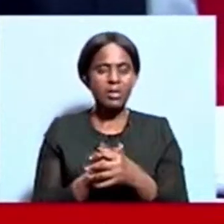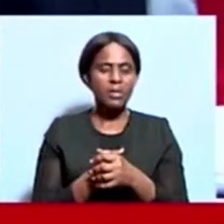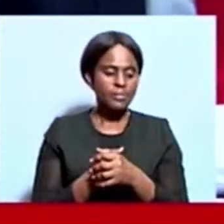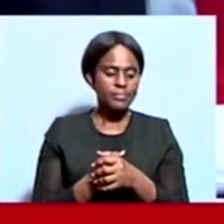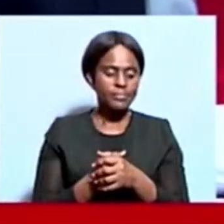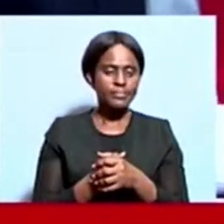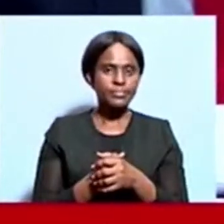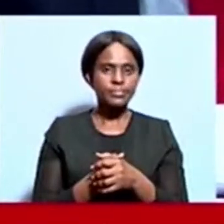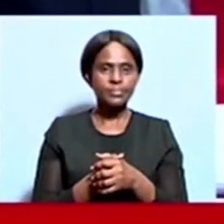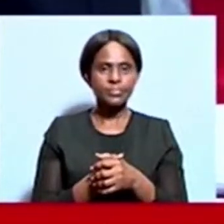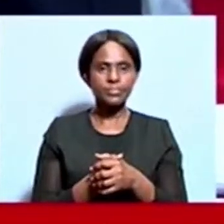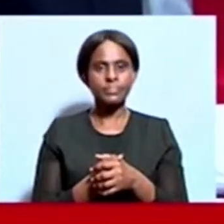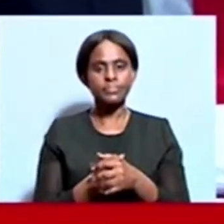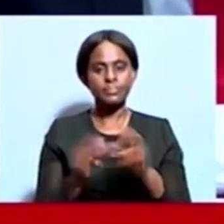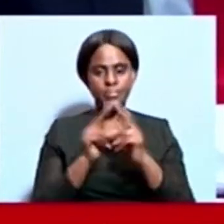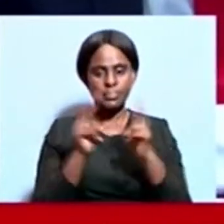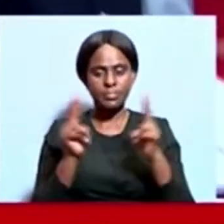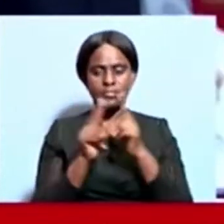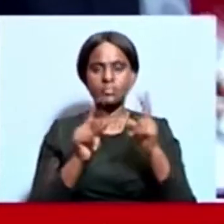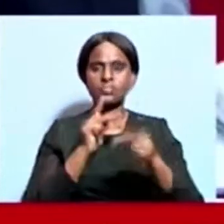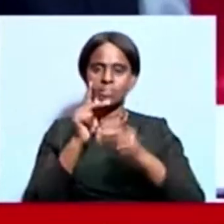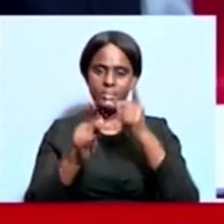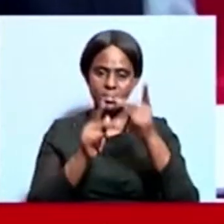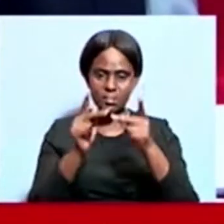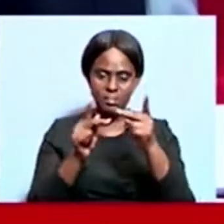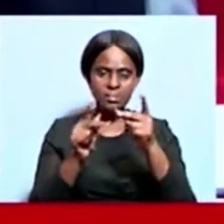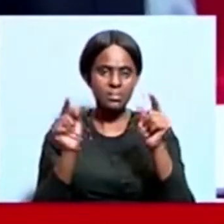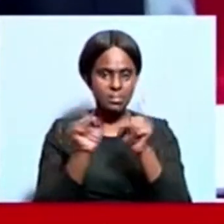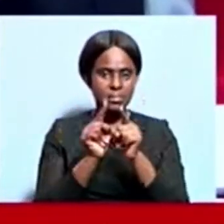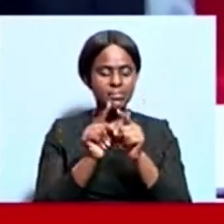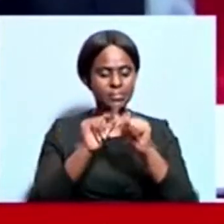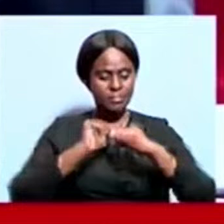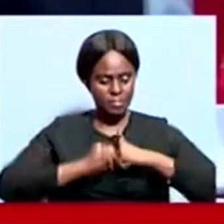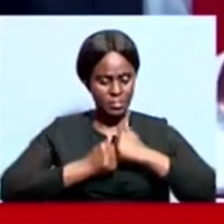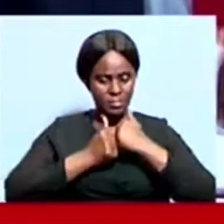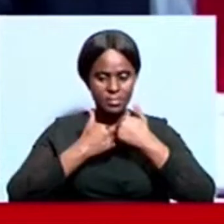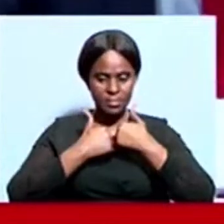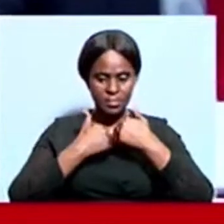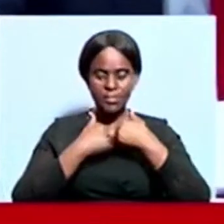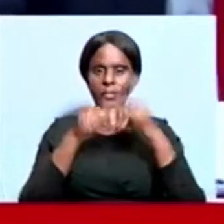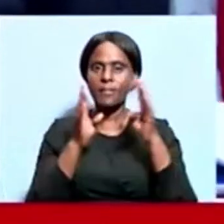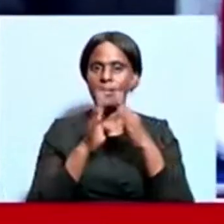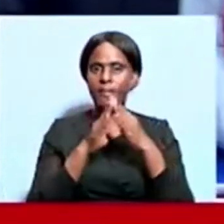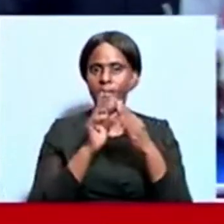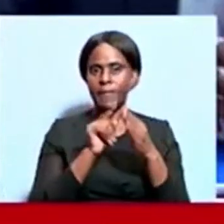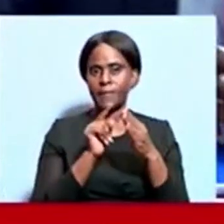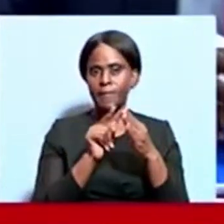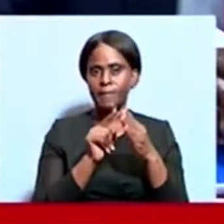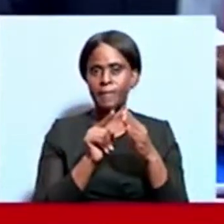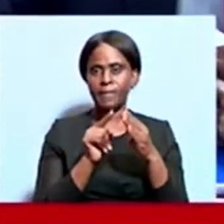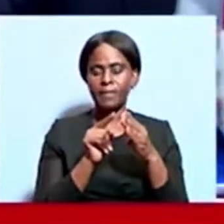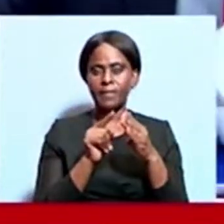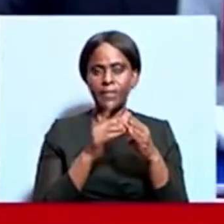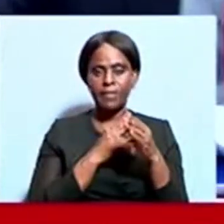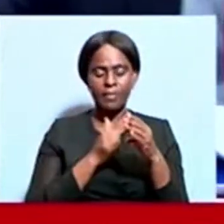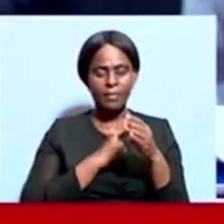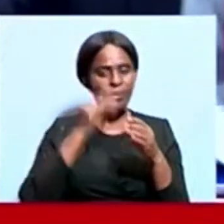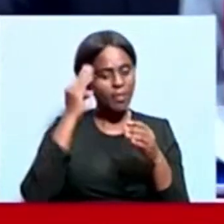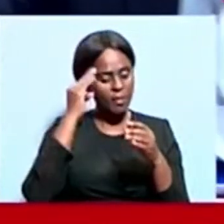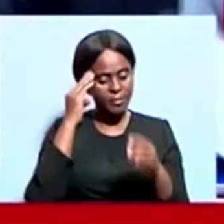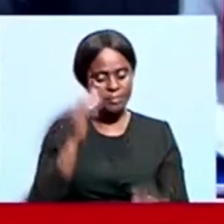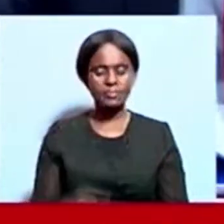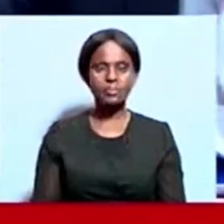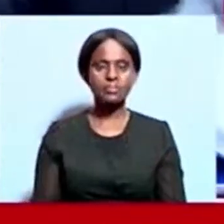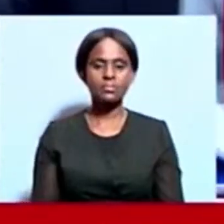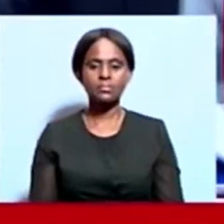want to be very procedural and conduct our meetings. I know Honorable